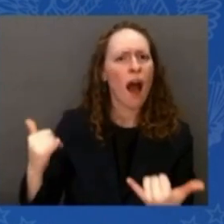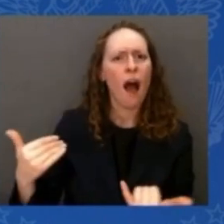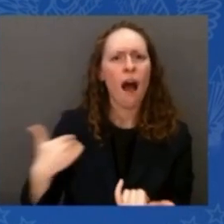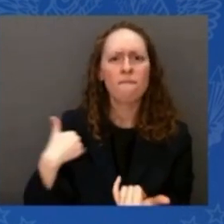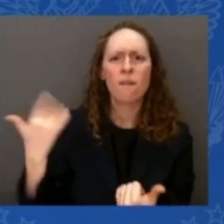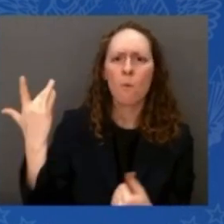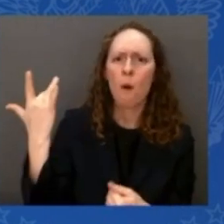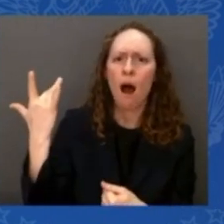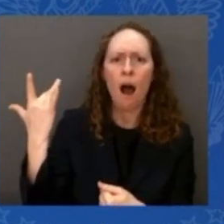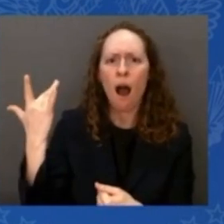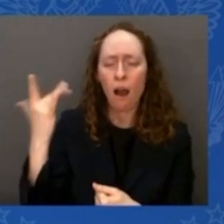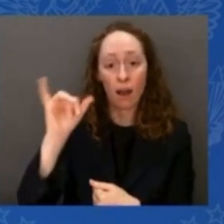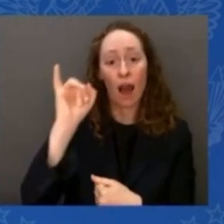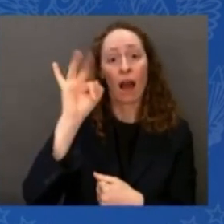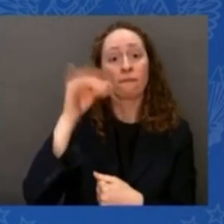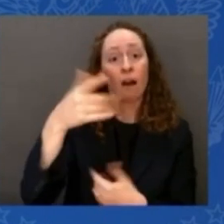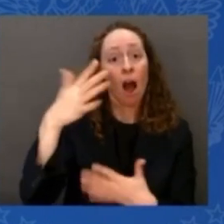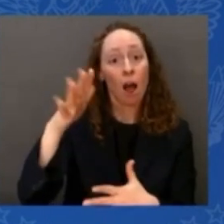But by the way,